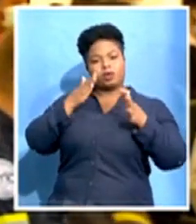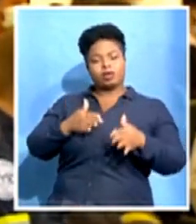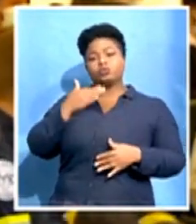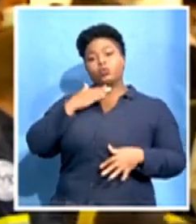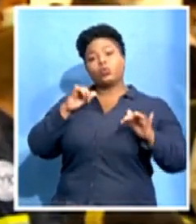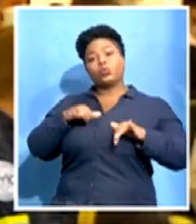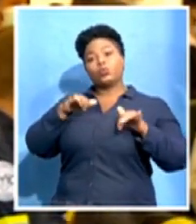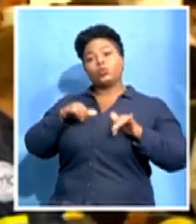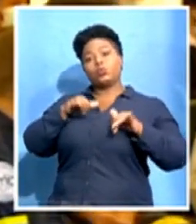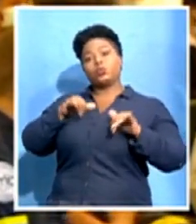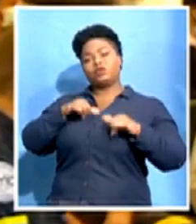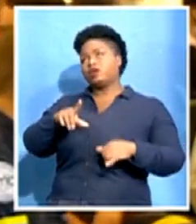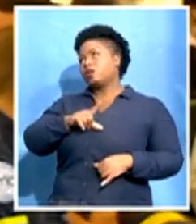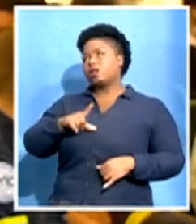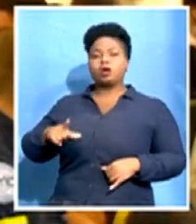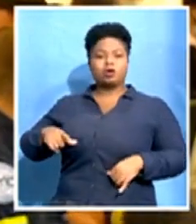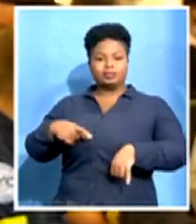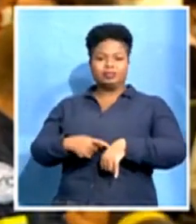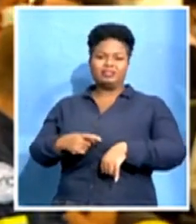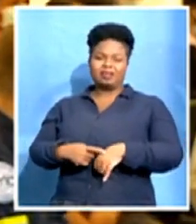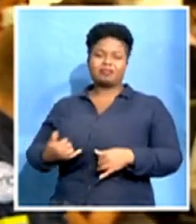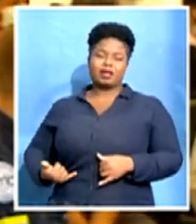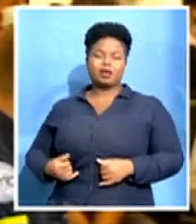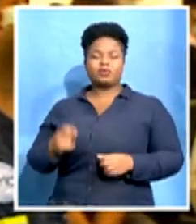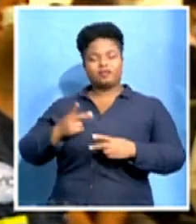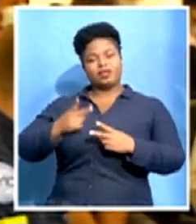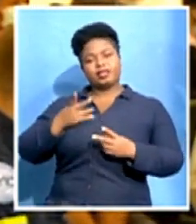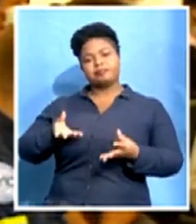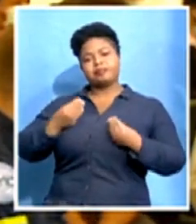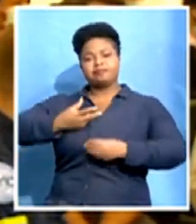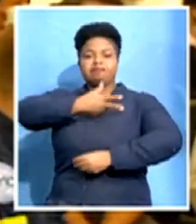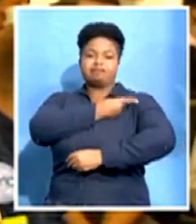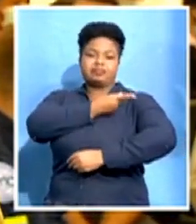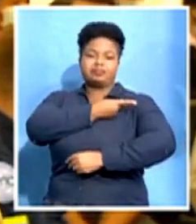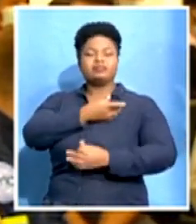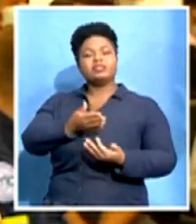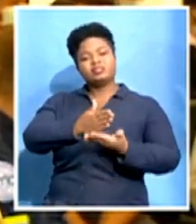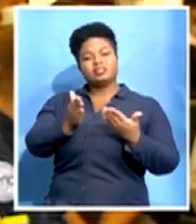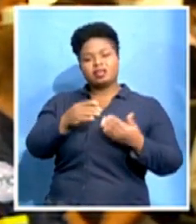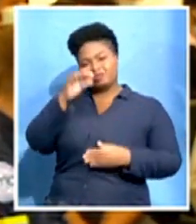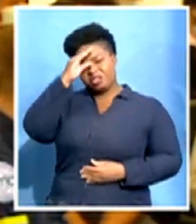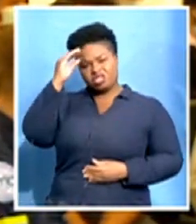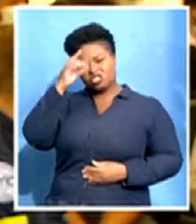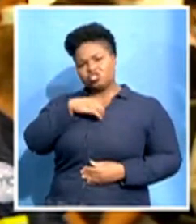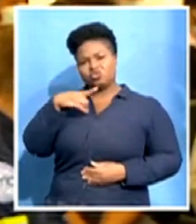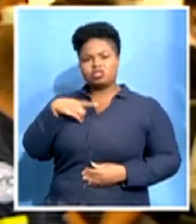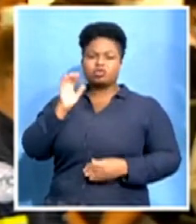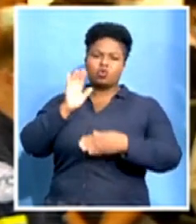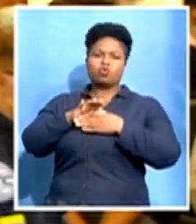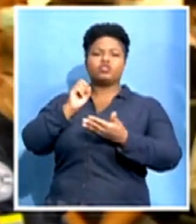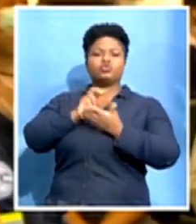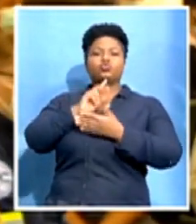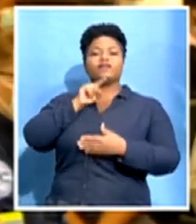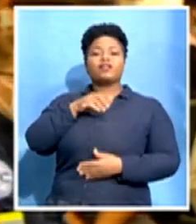course, now to get their jab. And they're amongst, of course, that over 12,000 here at Charlotte Makhura Hospital who are participating in